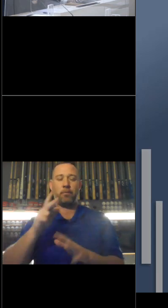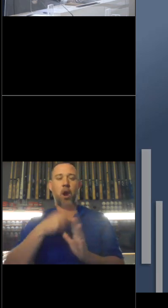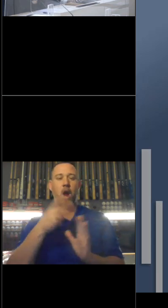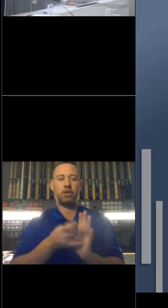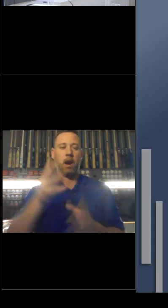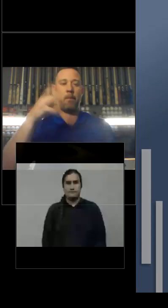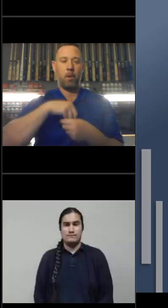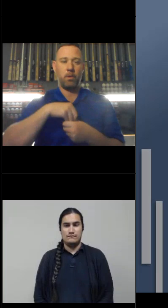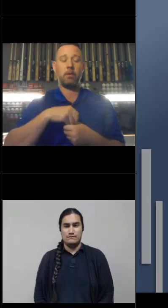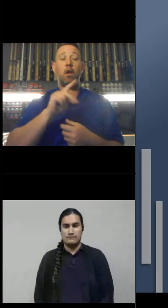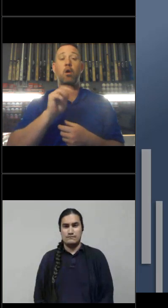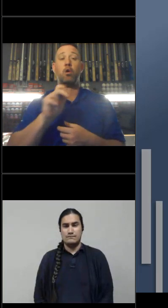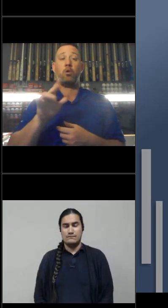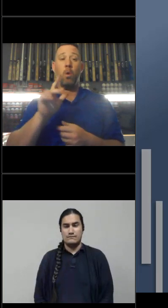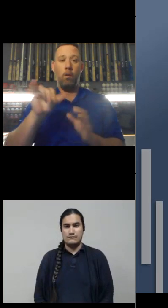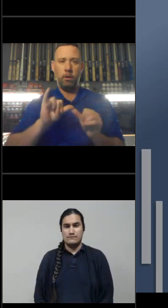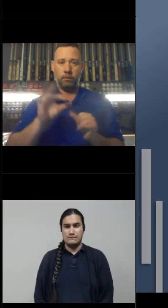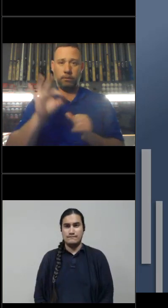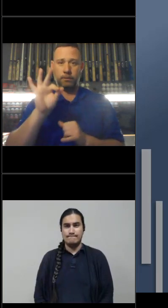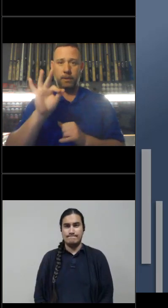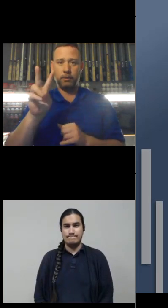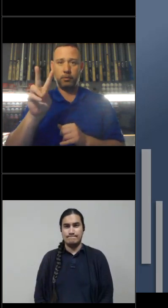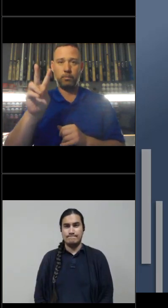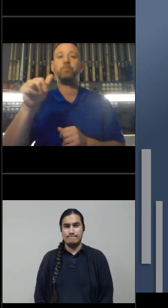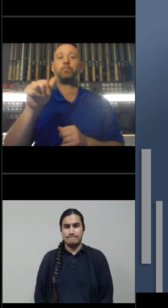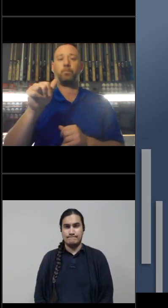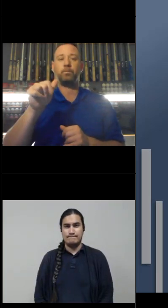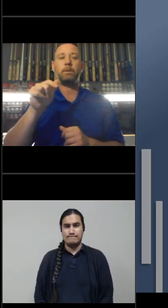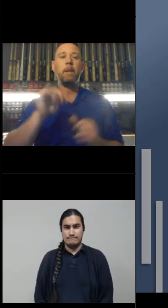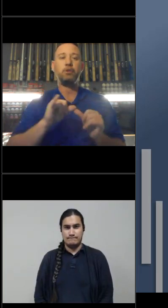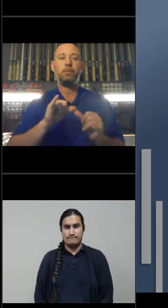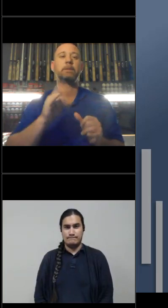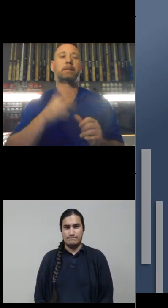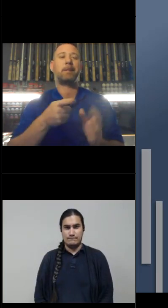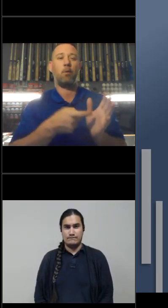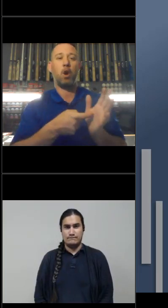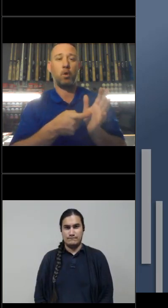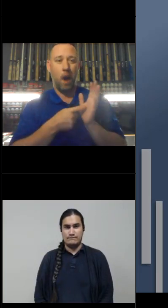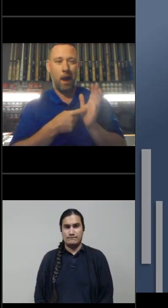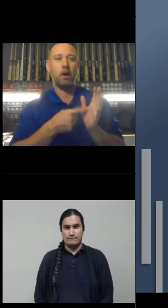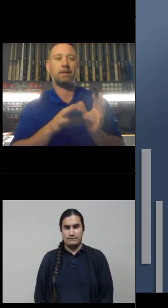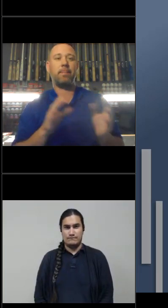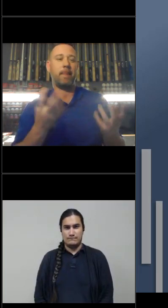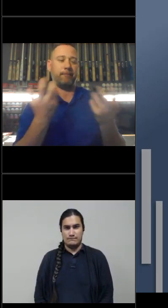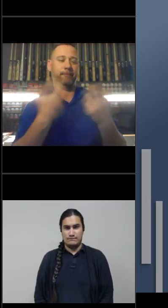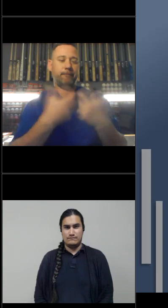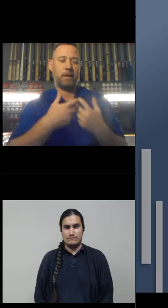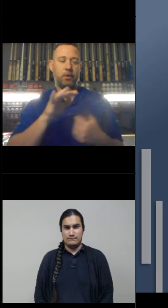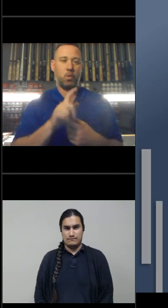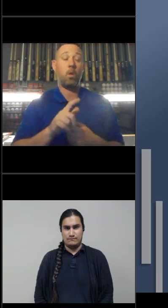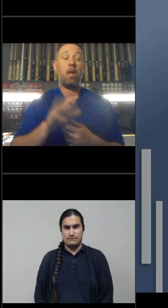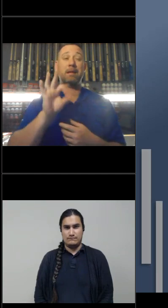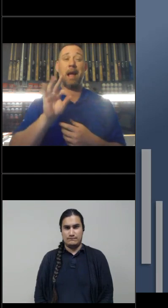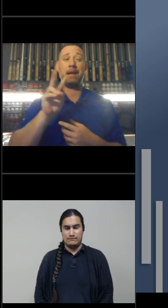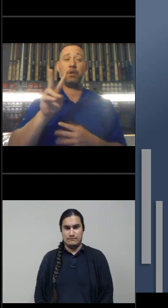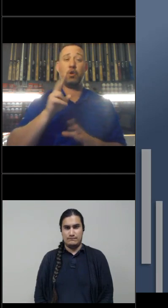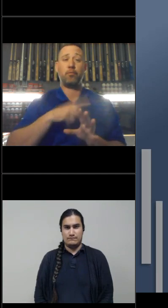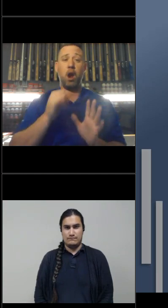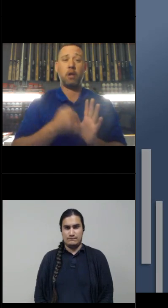tool measured 92 project benefits as they fit the requirements of this tool. These 92 projects consisted